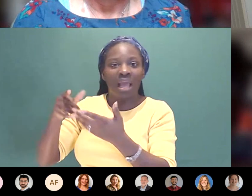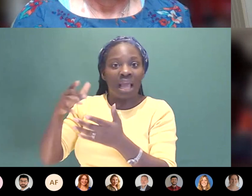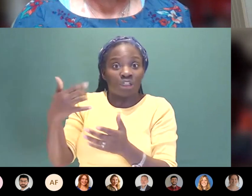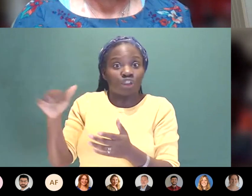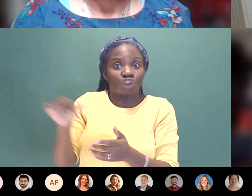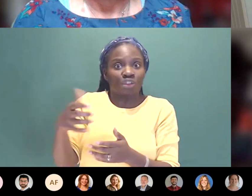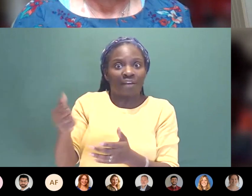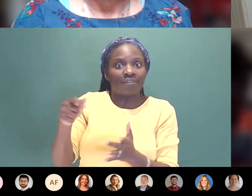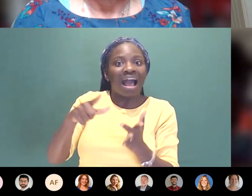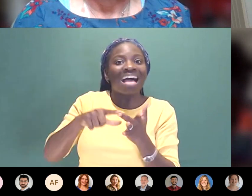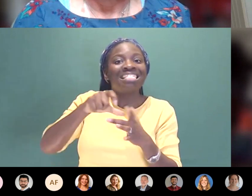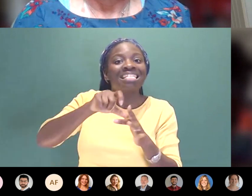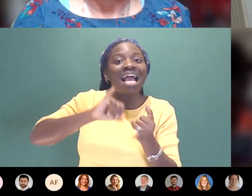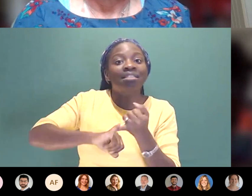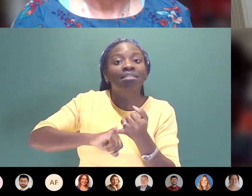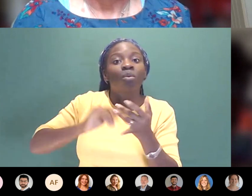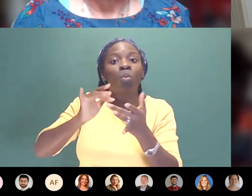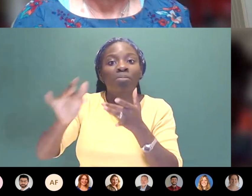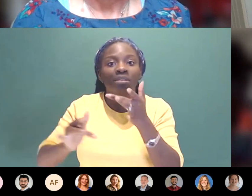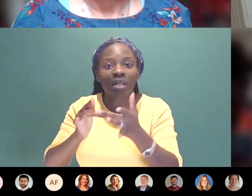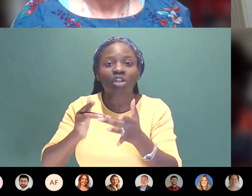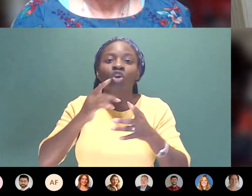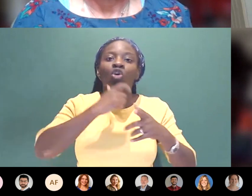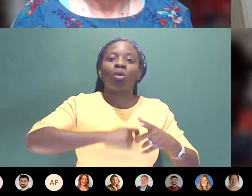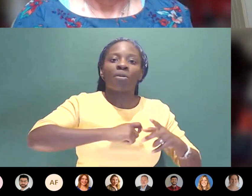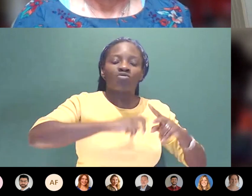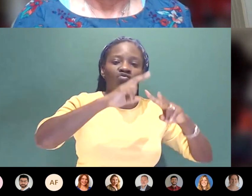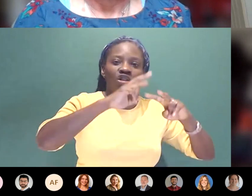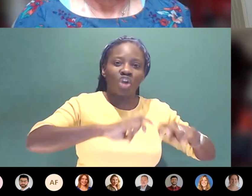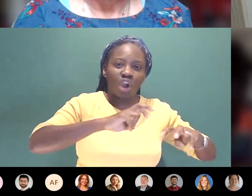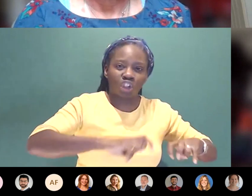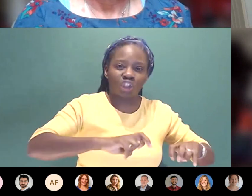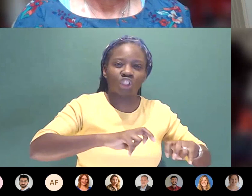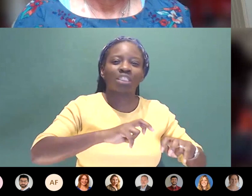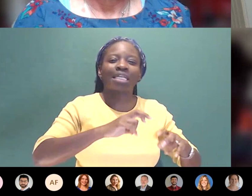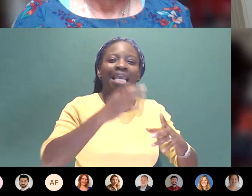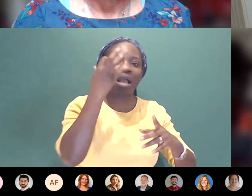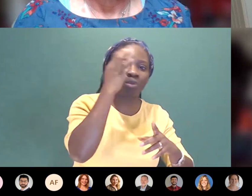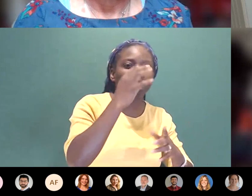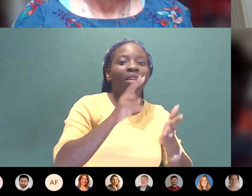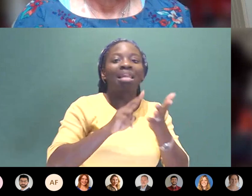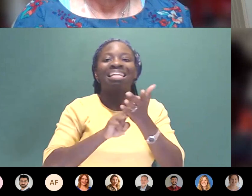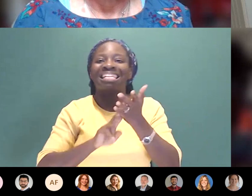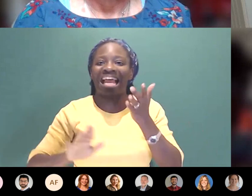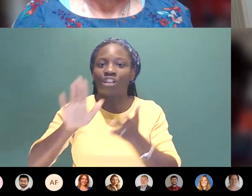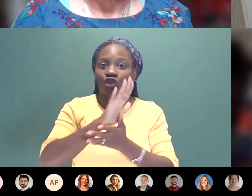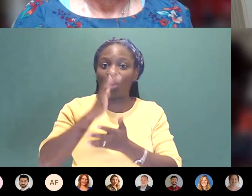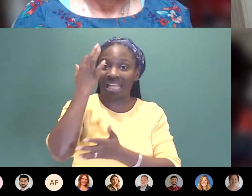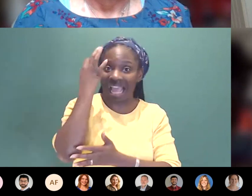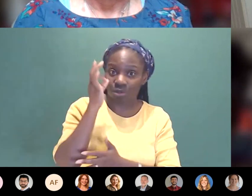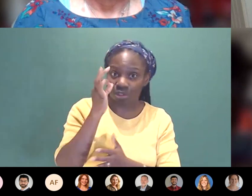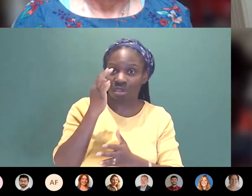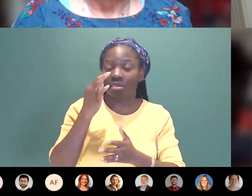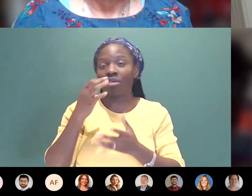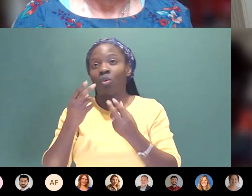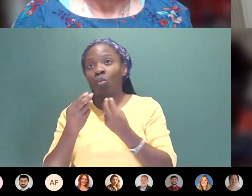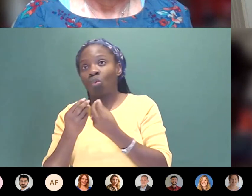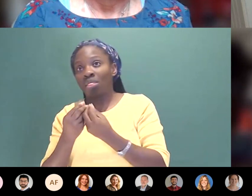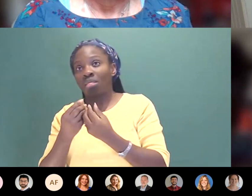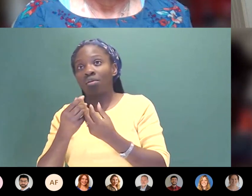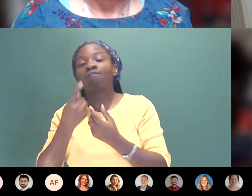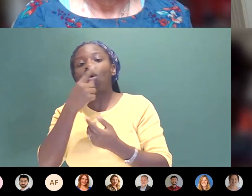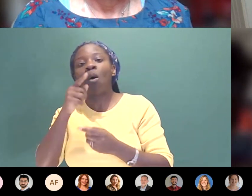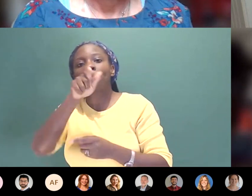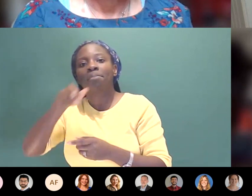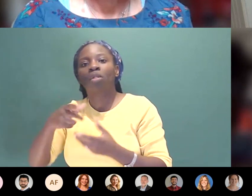Human Sciences Research Council one, and also the National Council for Persons with Disabilities. So that will